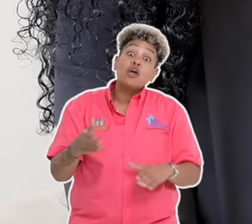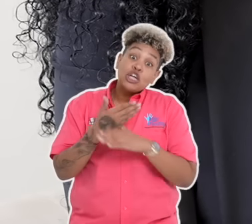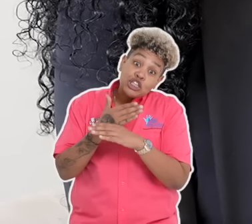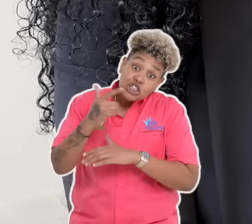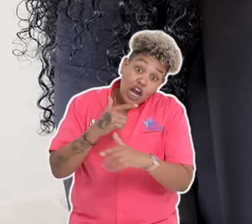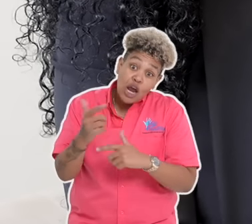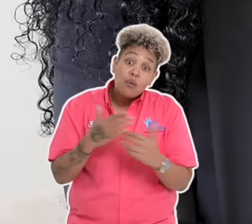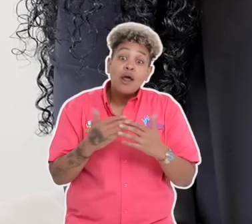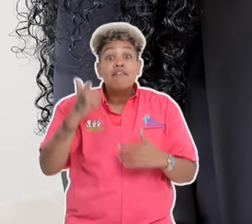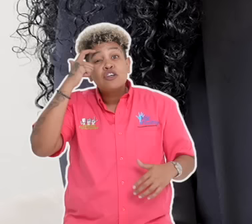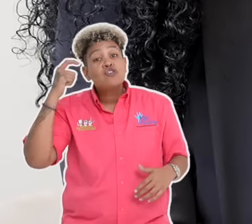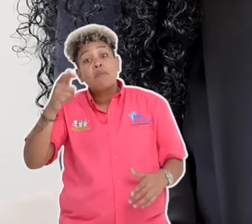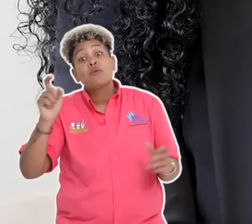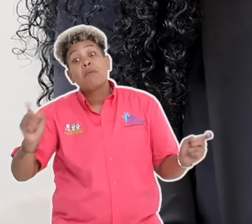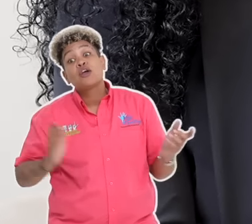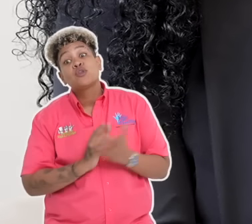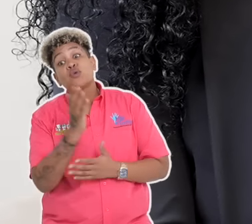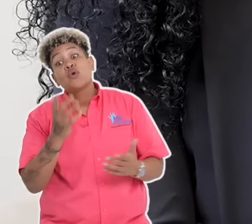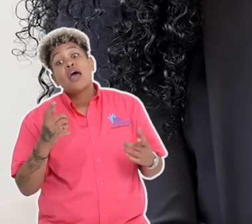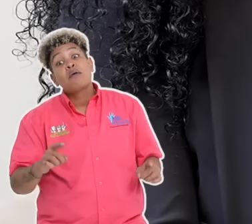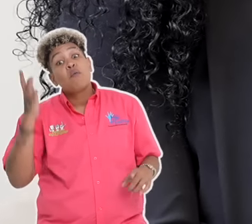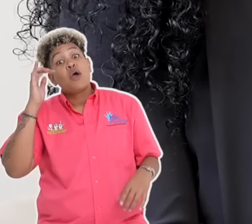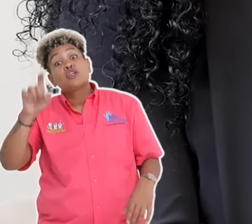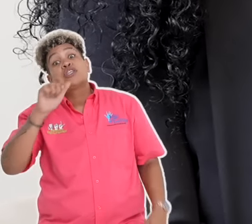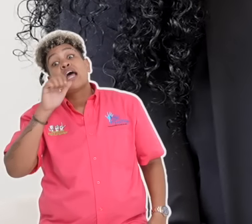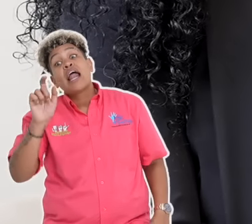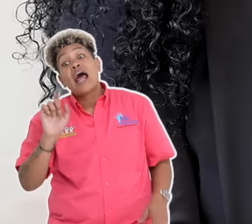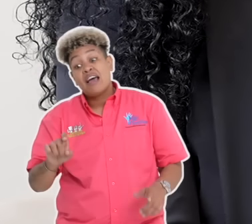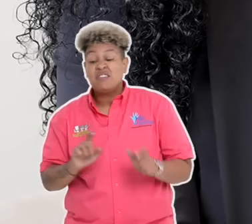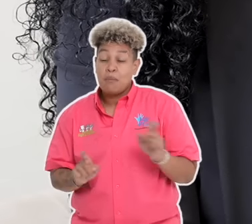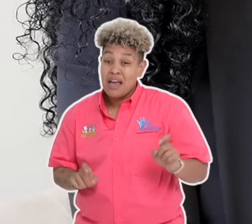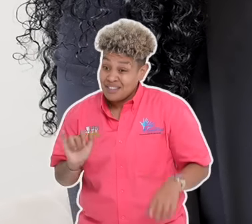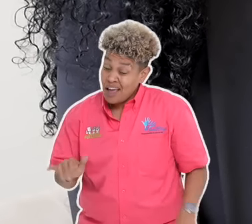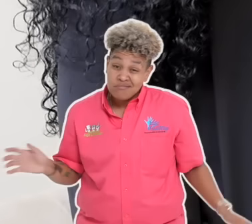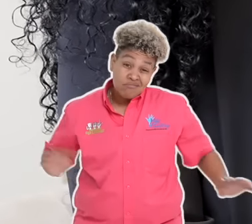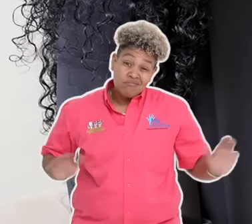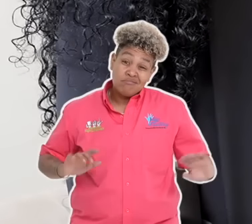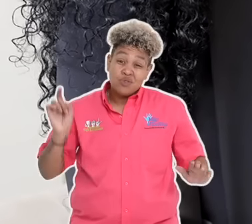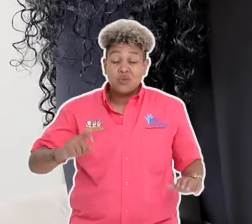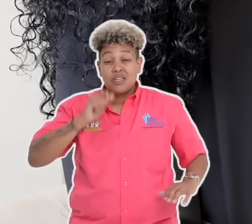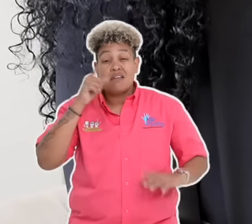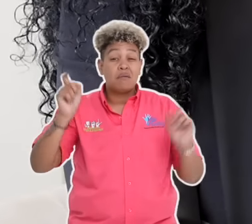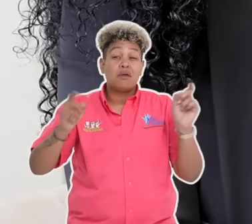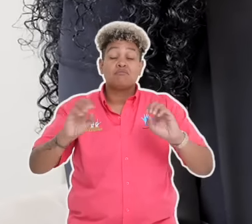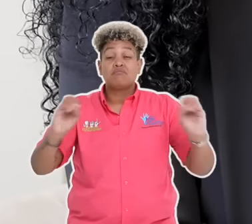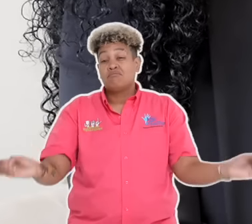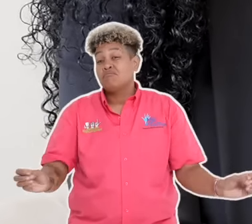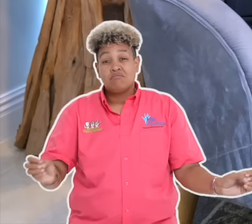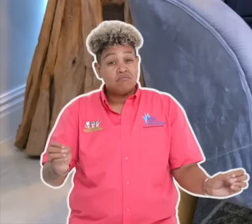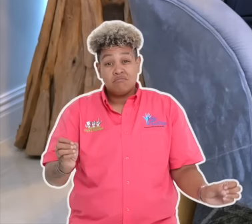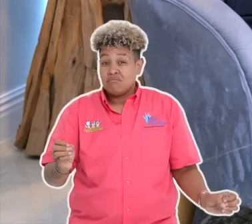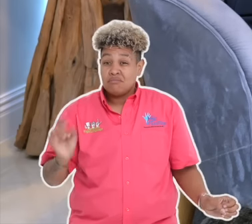that person and share whatever trauma it is that you're dealing with. Because you should not have to deal with that at all, or you should not have to deal with that